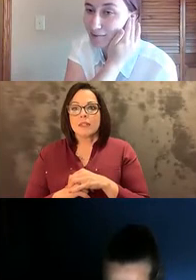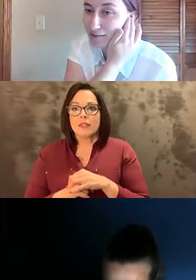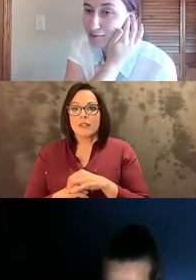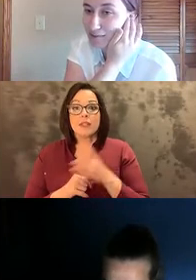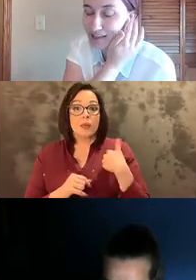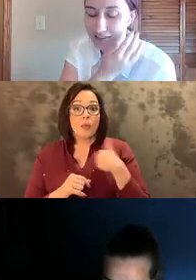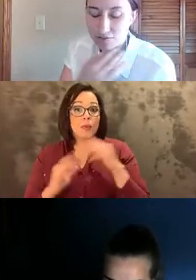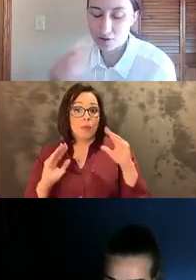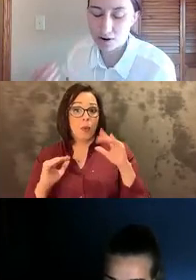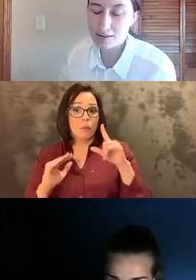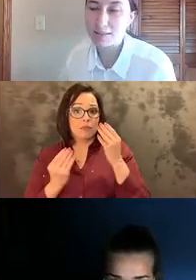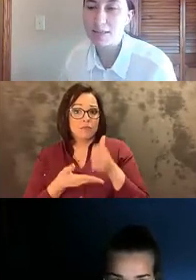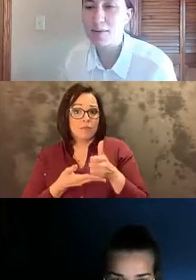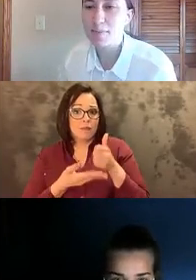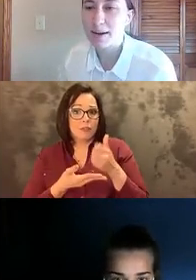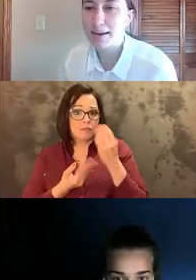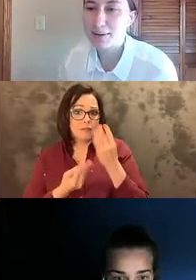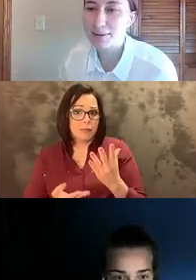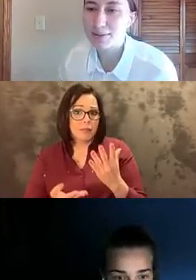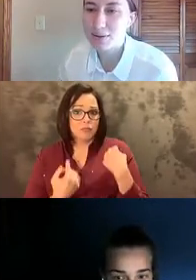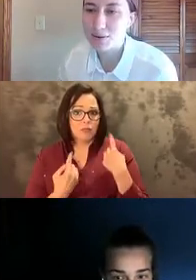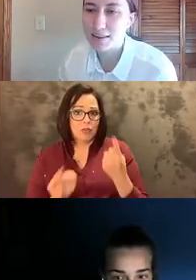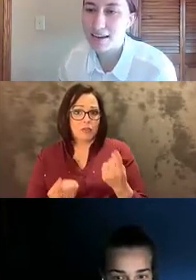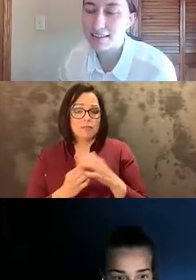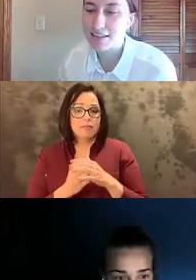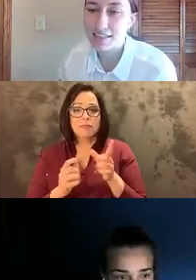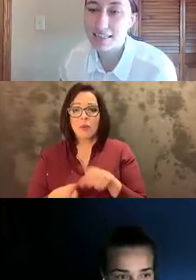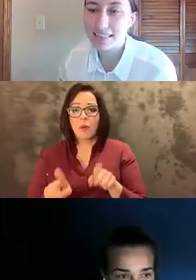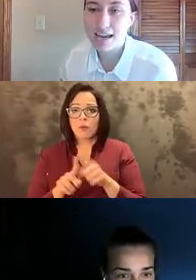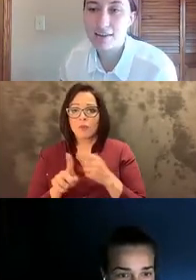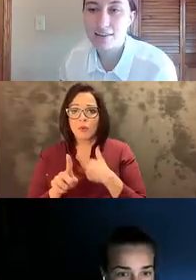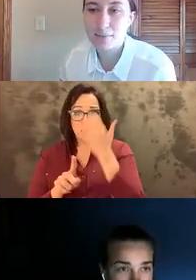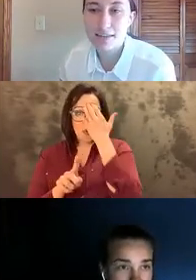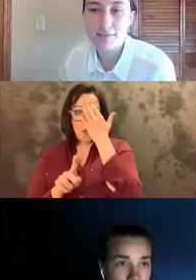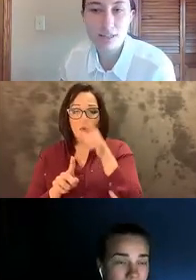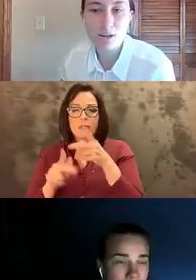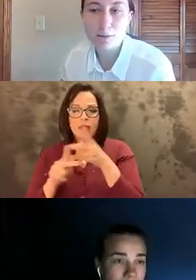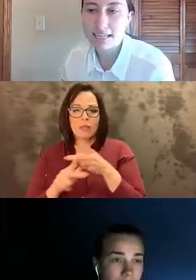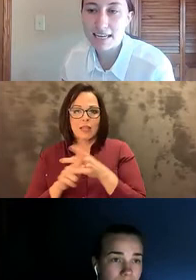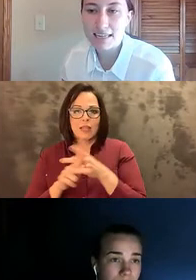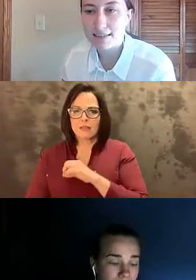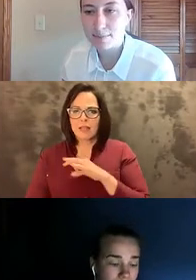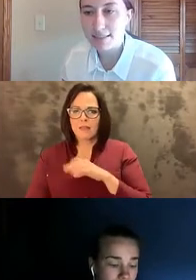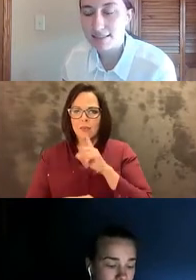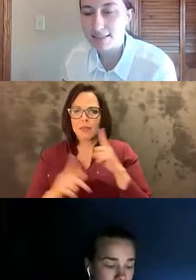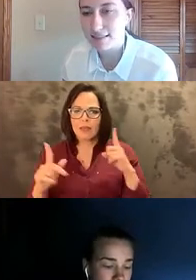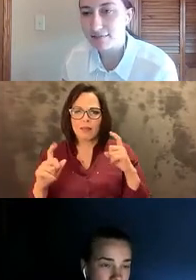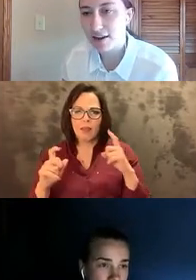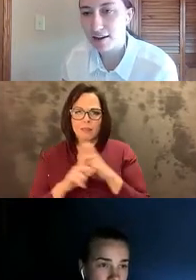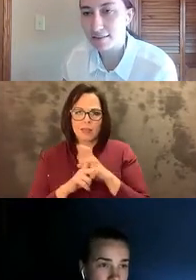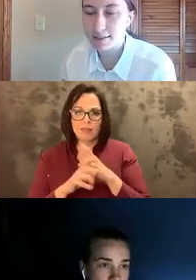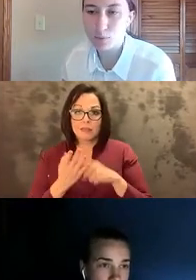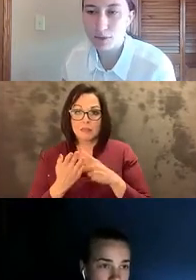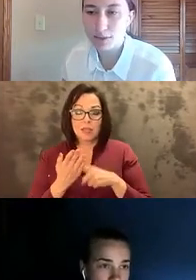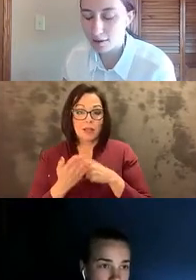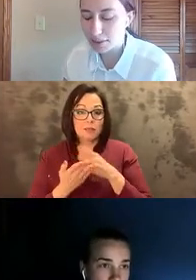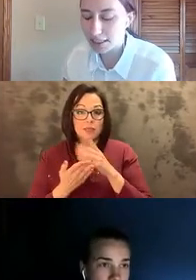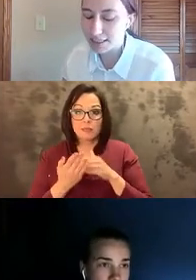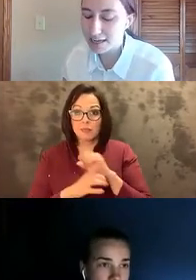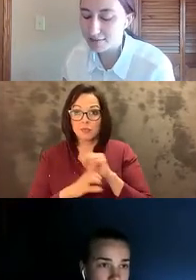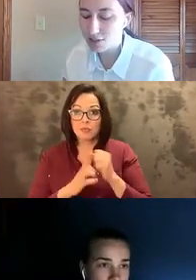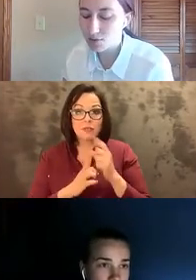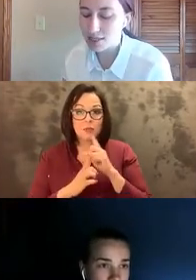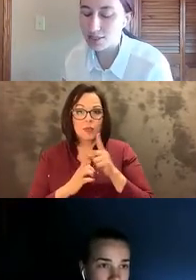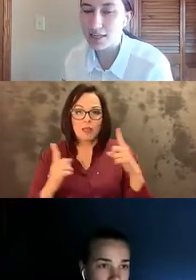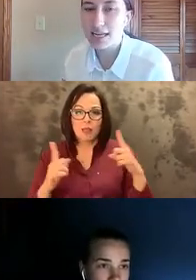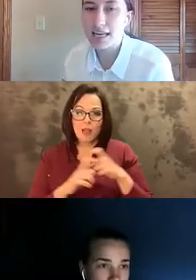was helpful information so far, but we also know that calculating staff can be really complicated in some instances if you have like a more complex